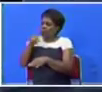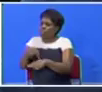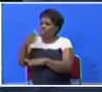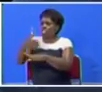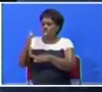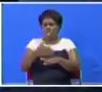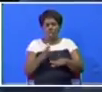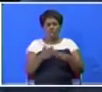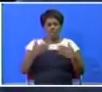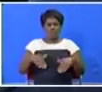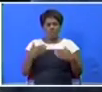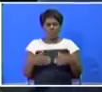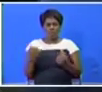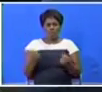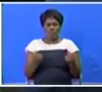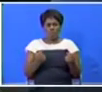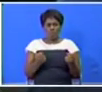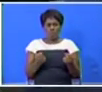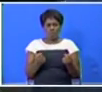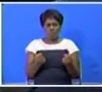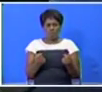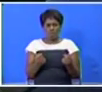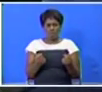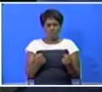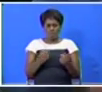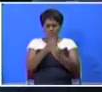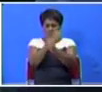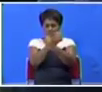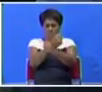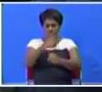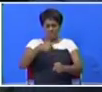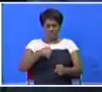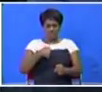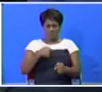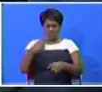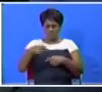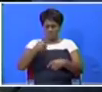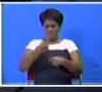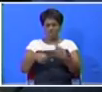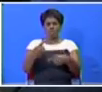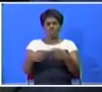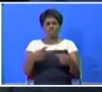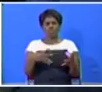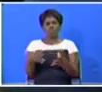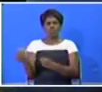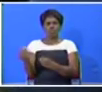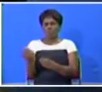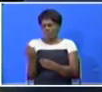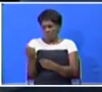And people came out of the vehicles to try and at least protect me, you know, so that we proceed. So as we moved a few